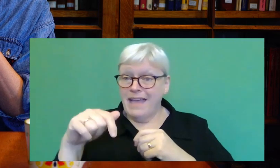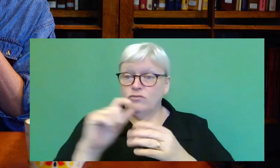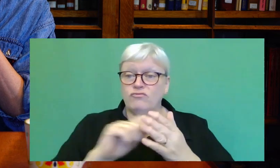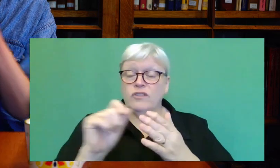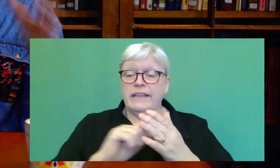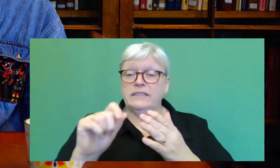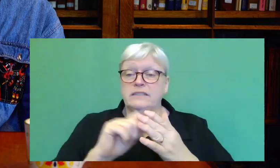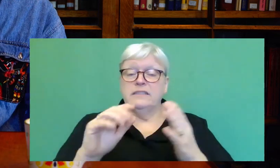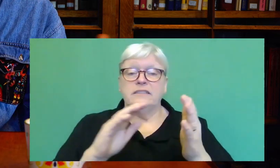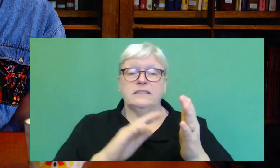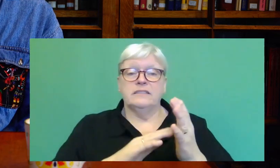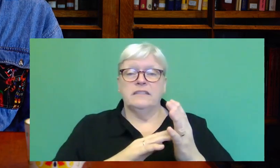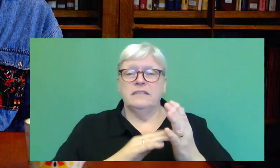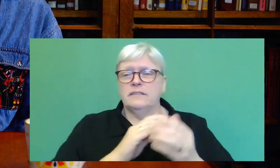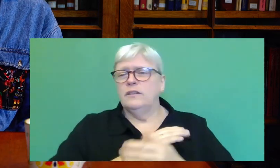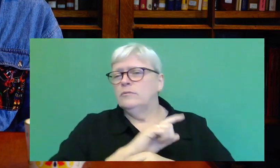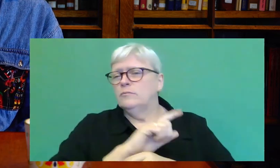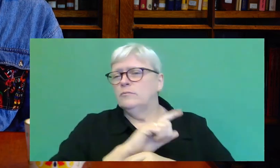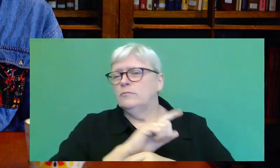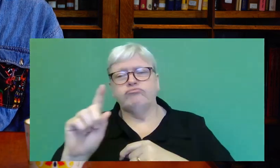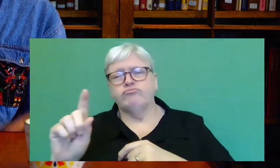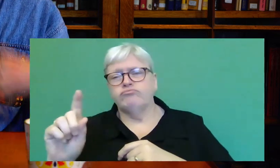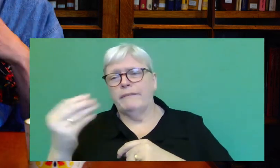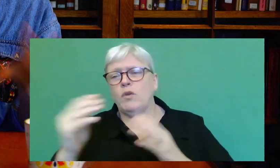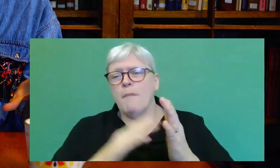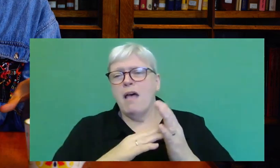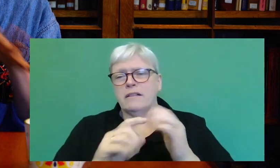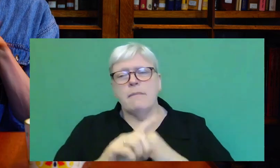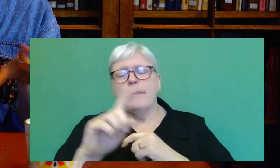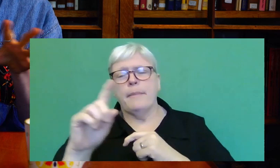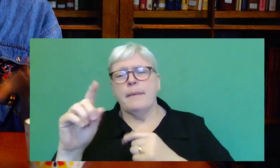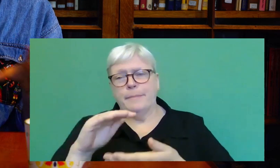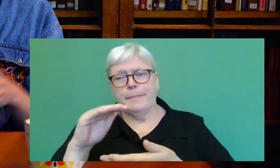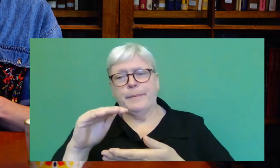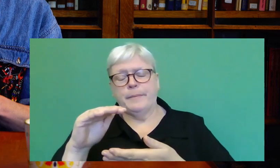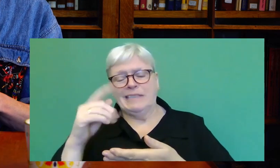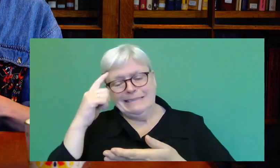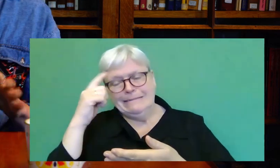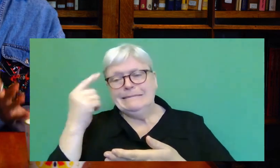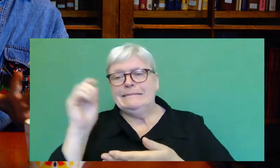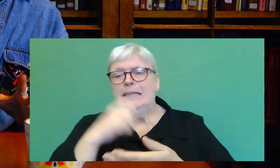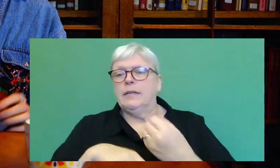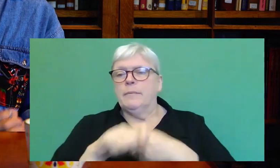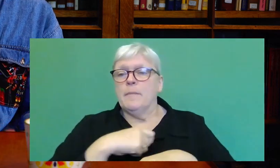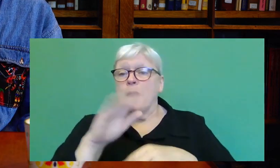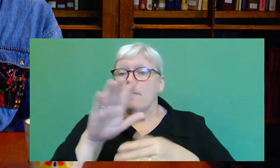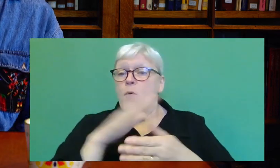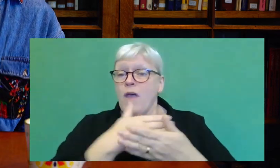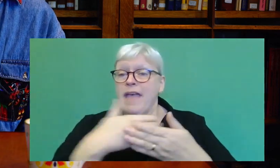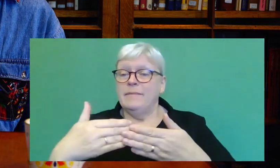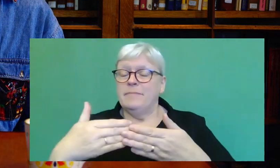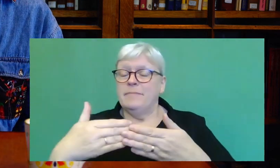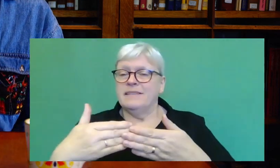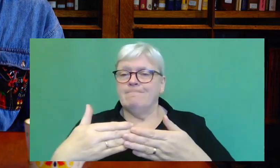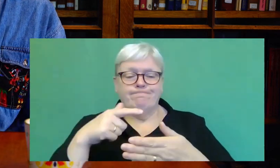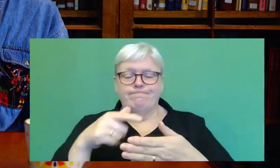later, once it was this quite abundant thing, and thought, right, well, I'll transform this into poems. But it refused. It was really